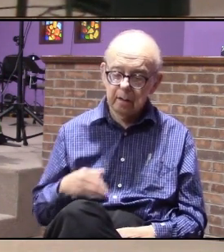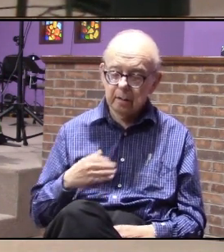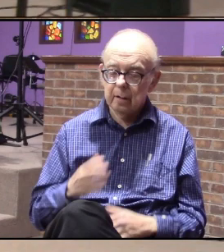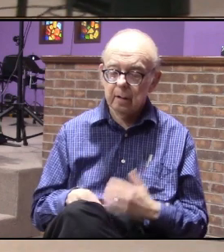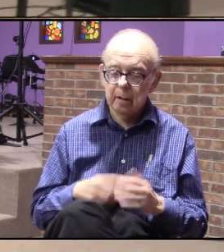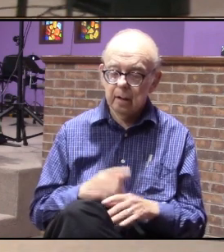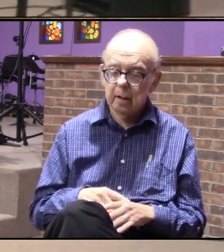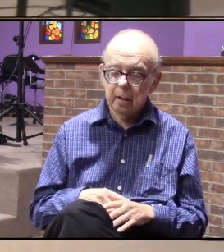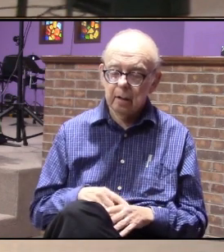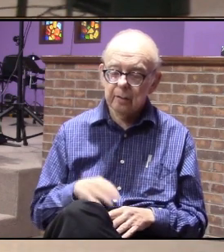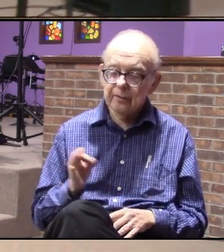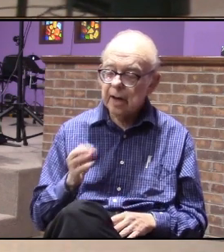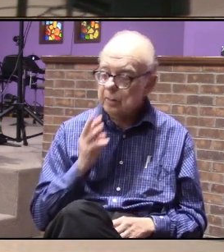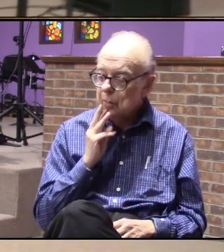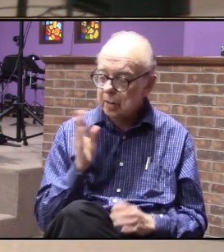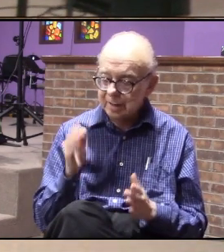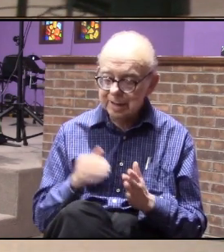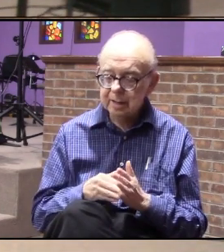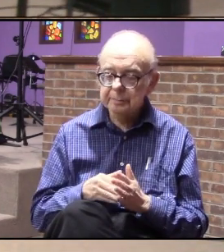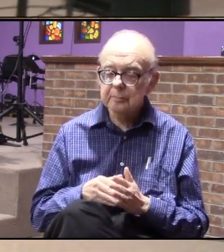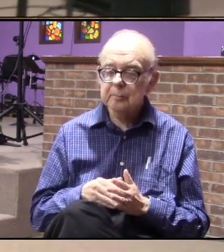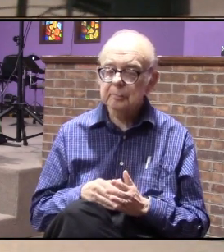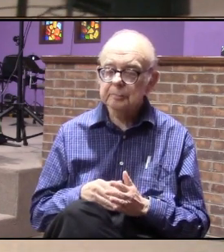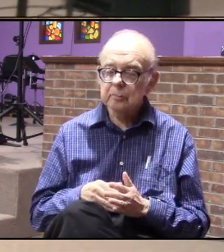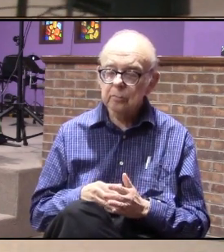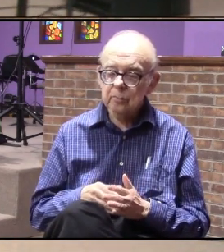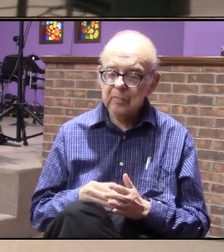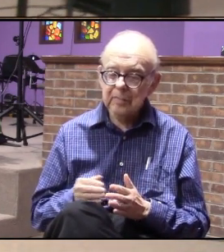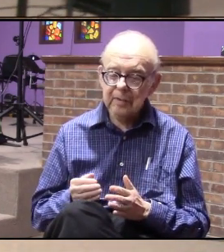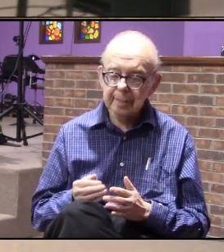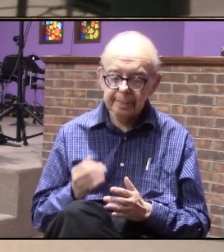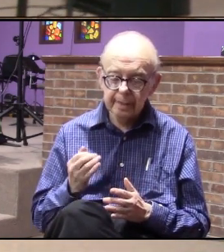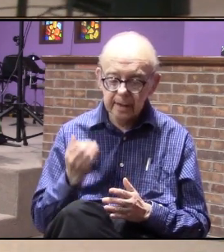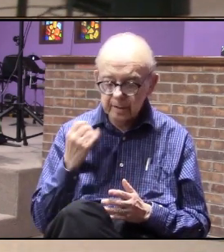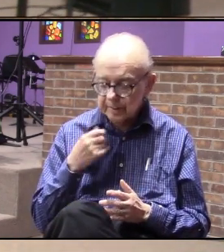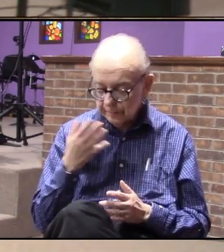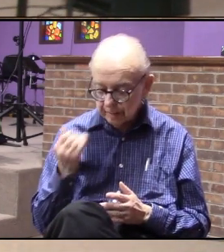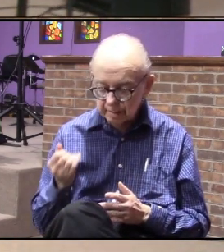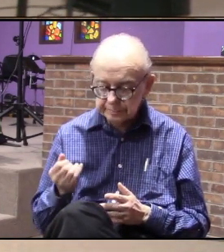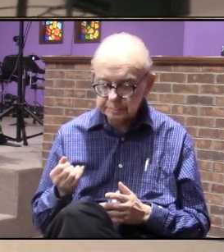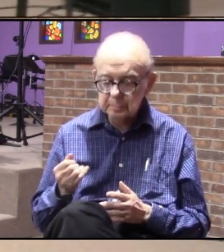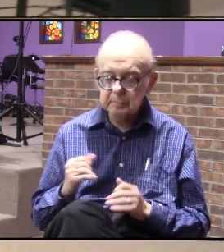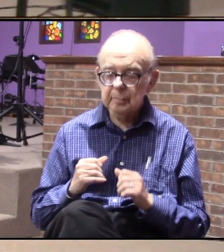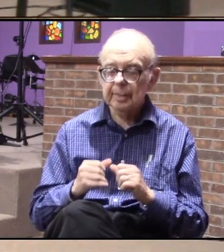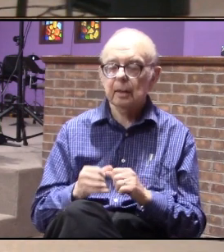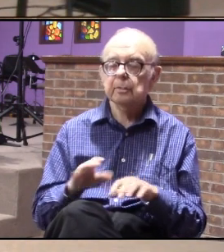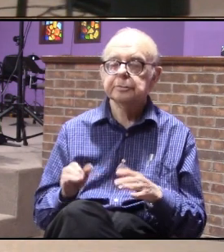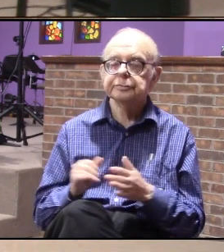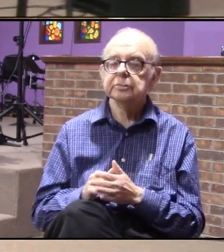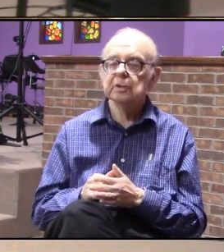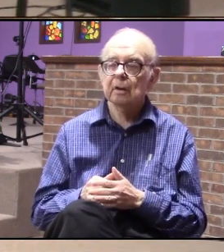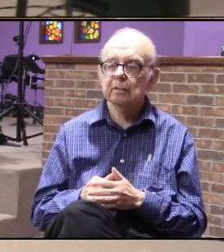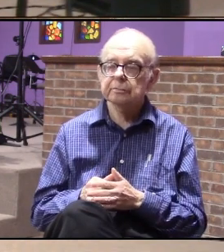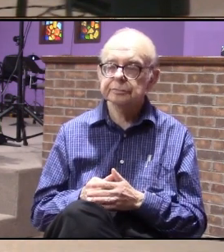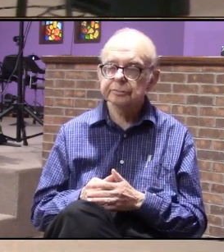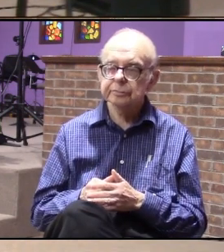come around to find another watering hole if they happen to forget. And so they'll continue to do this.